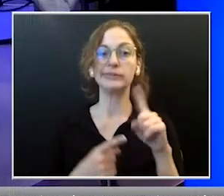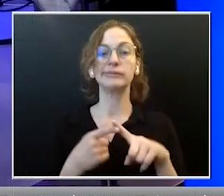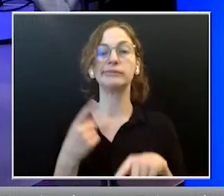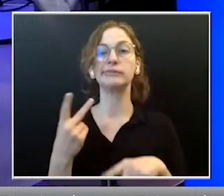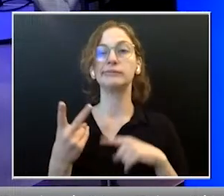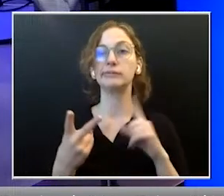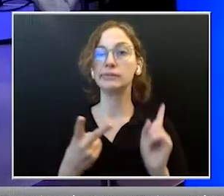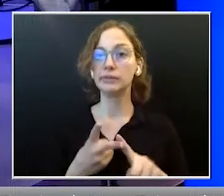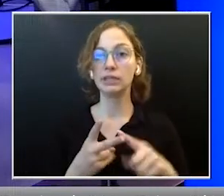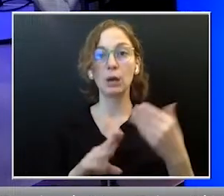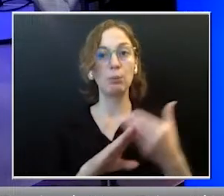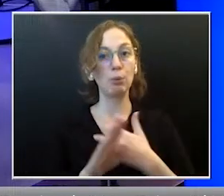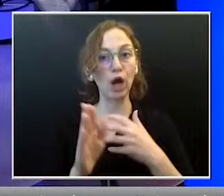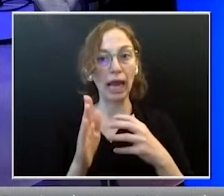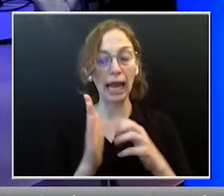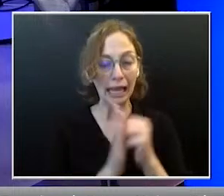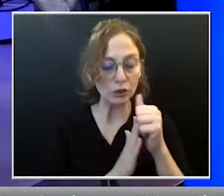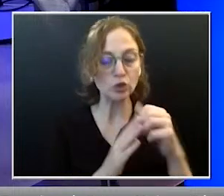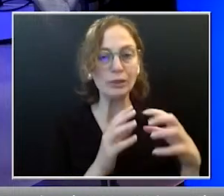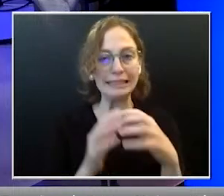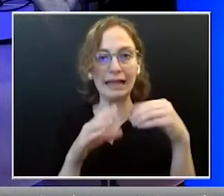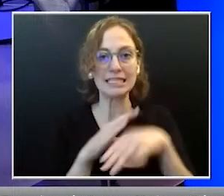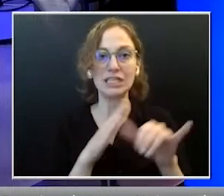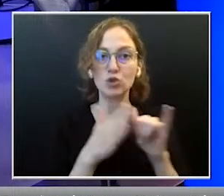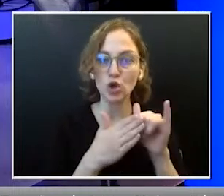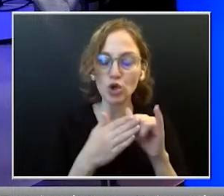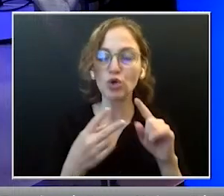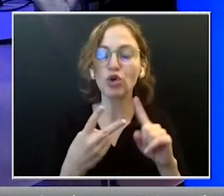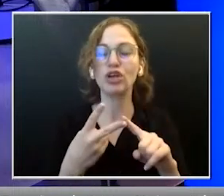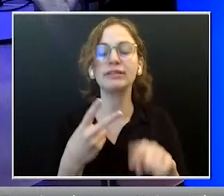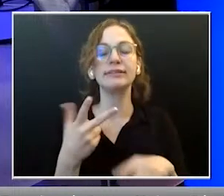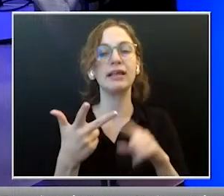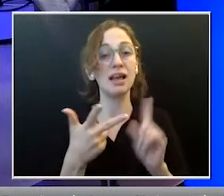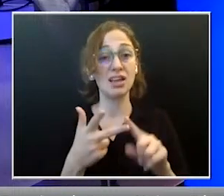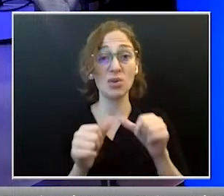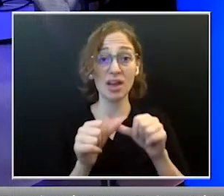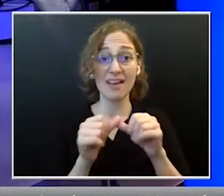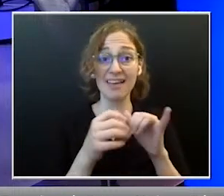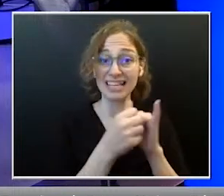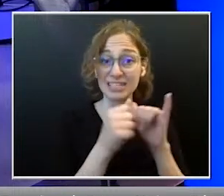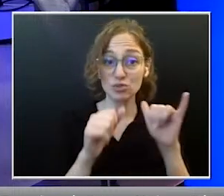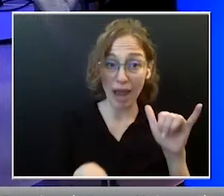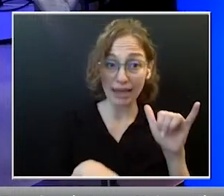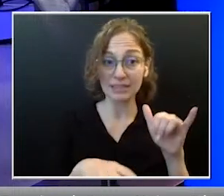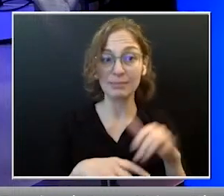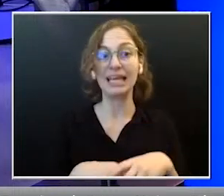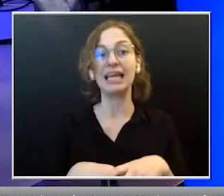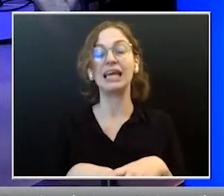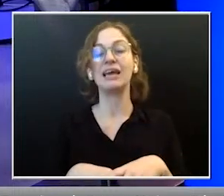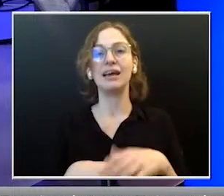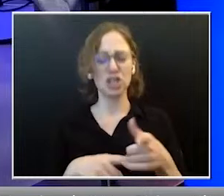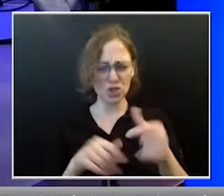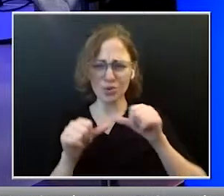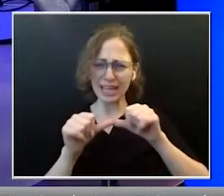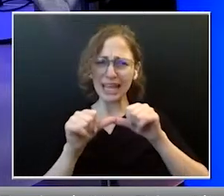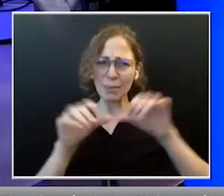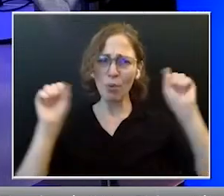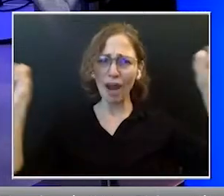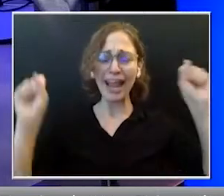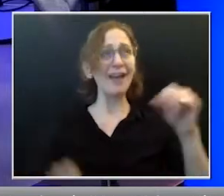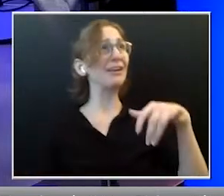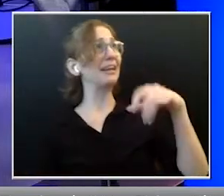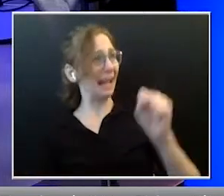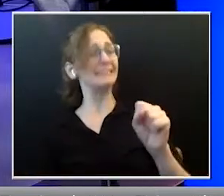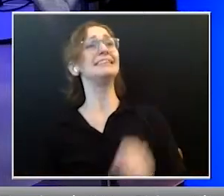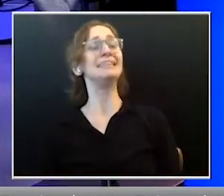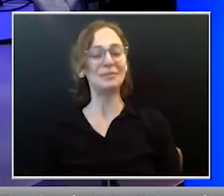have a hysterectomy. Did you keep working out through all of that? I did. I did. Well, define working out, because a